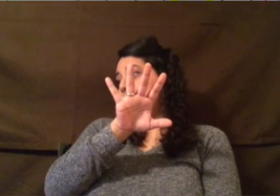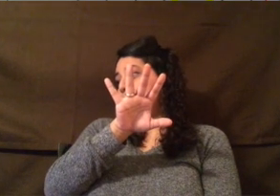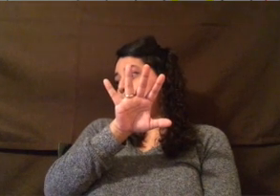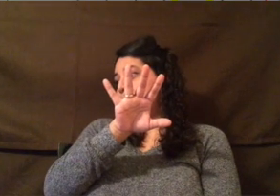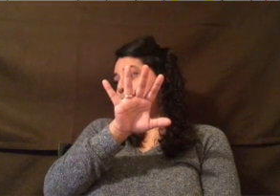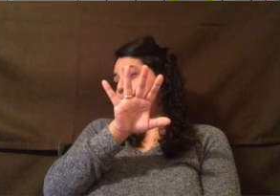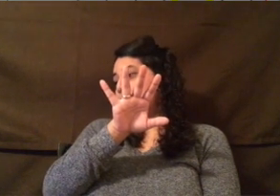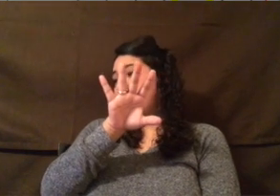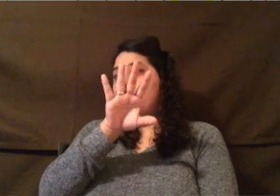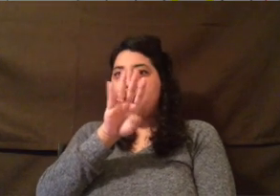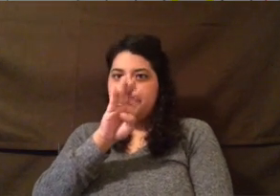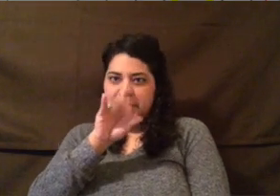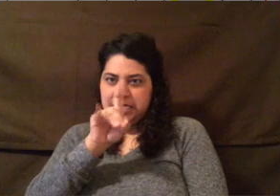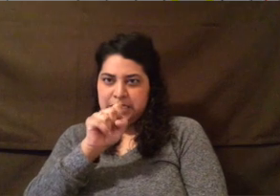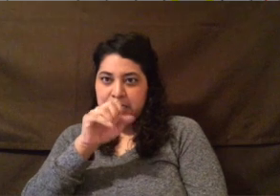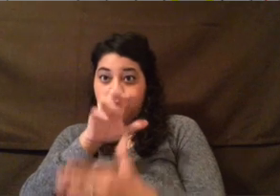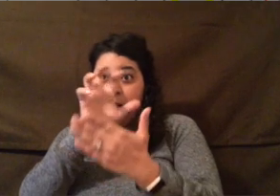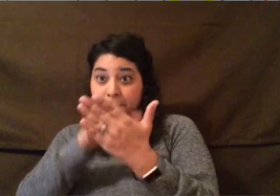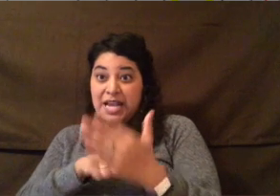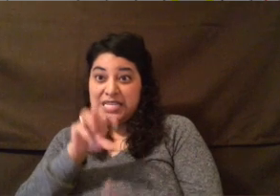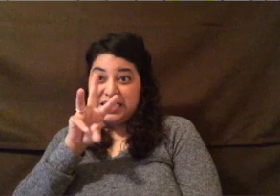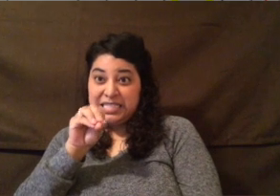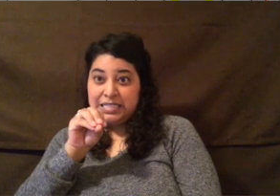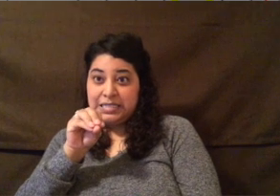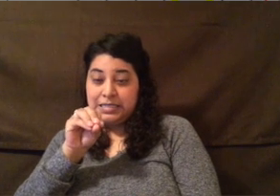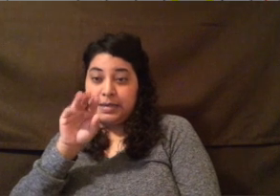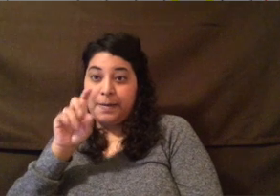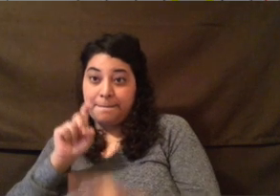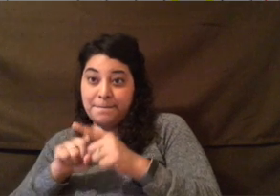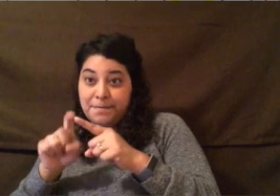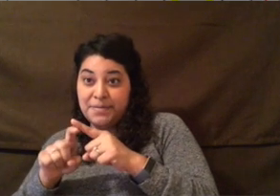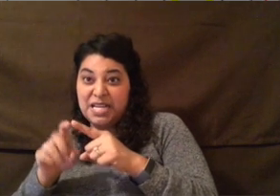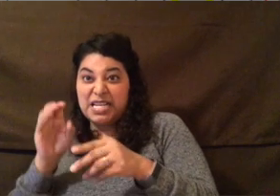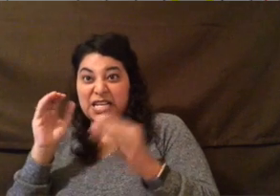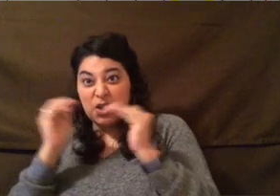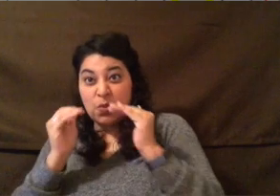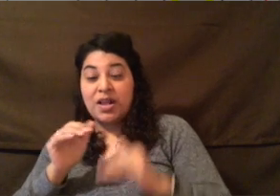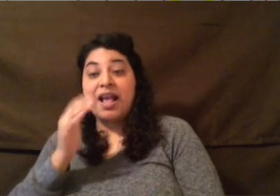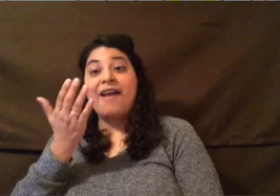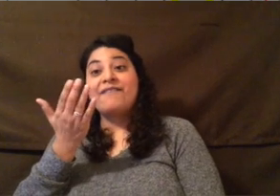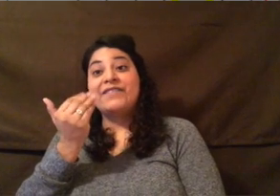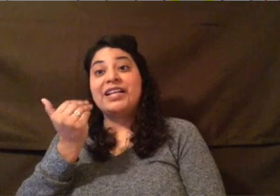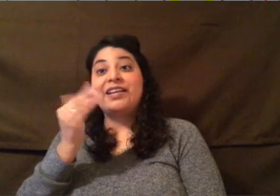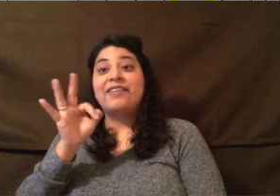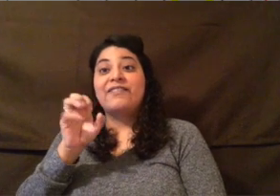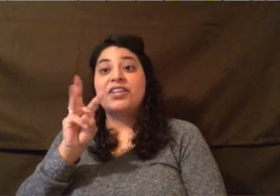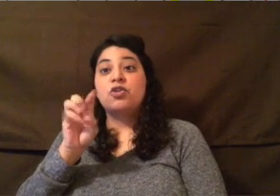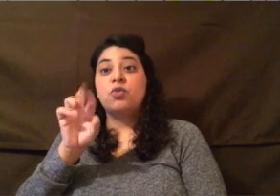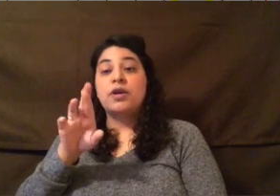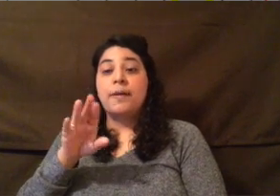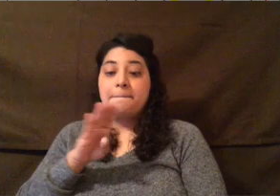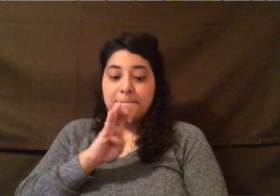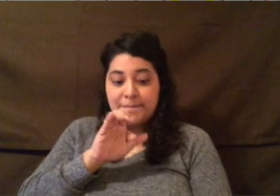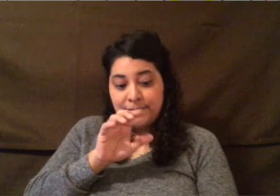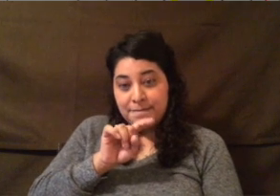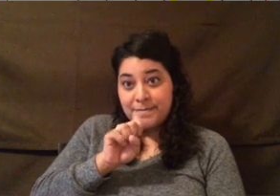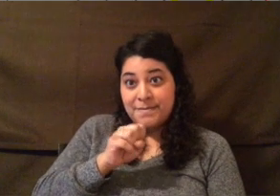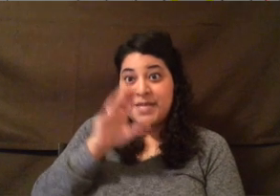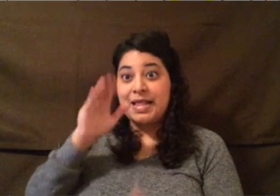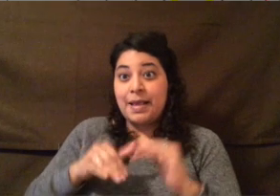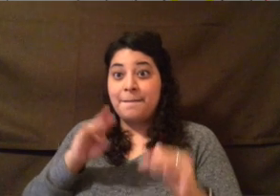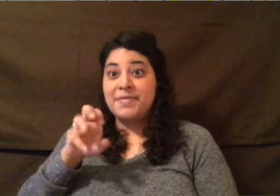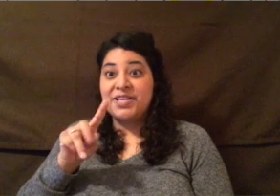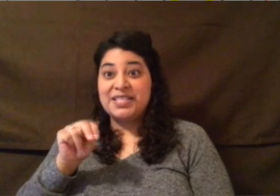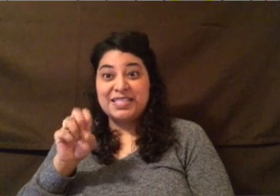60 beans equals 15 fewer beans than beets. If you got that correct, go ahead and give yourself a pat on the